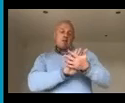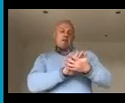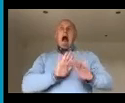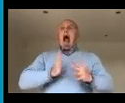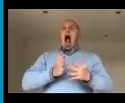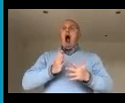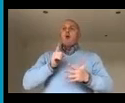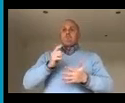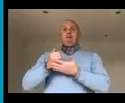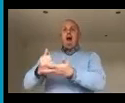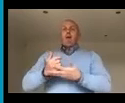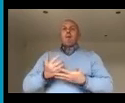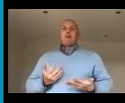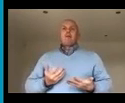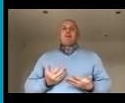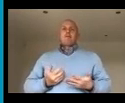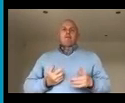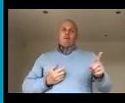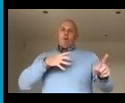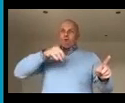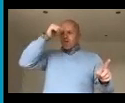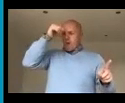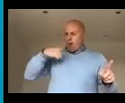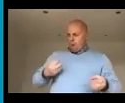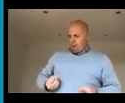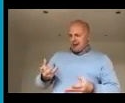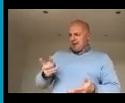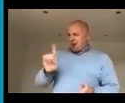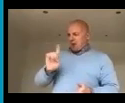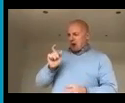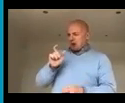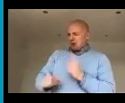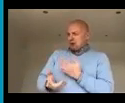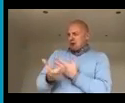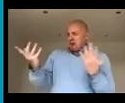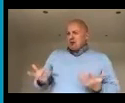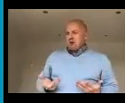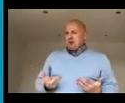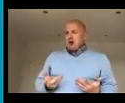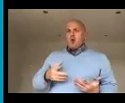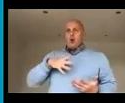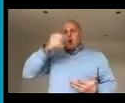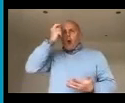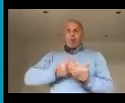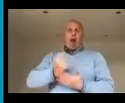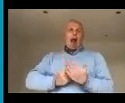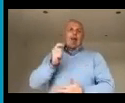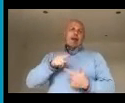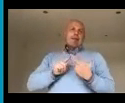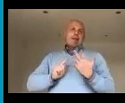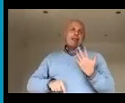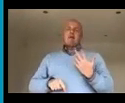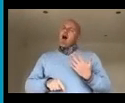to know, the funders, what good their money will do, not just what bills it will pay. So they want to hear you talking about, we want to